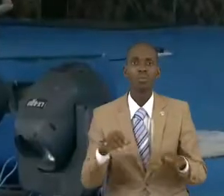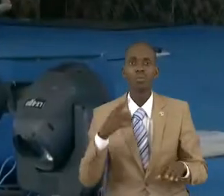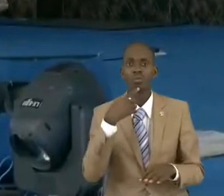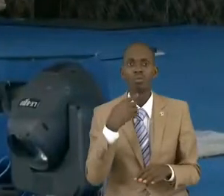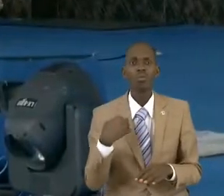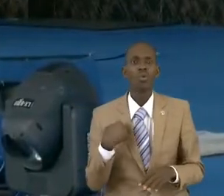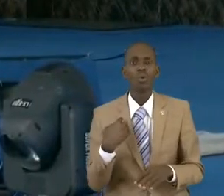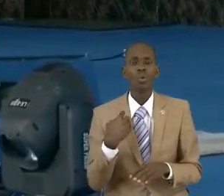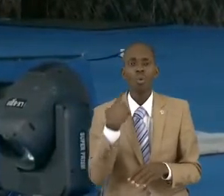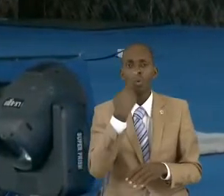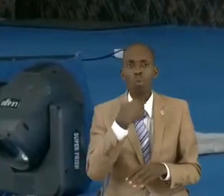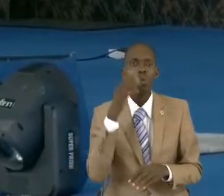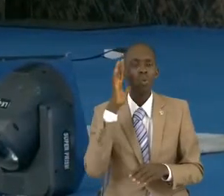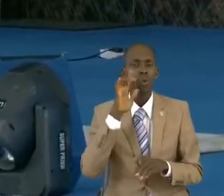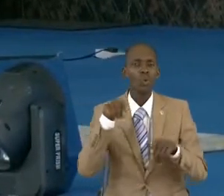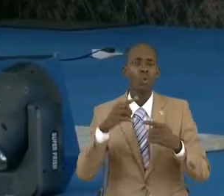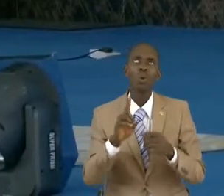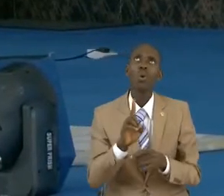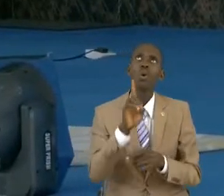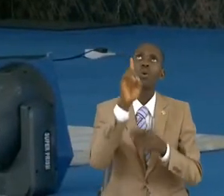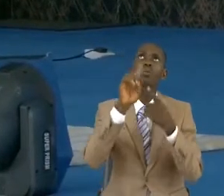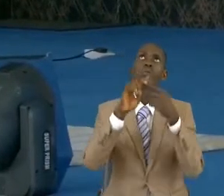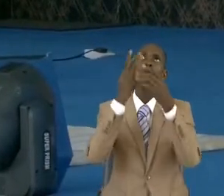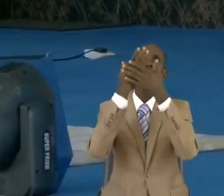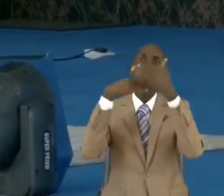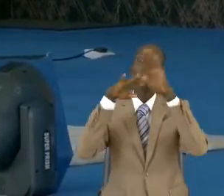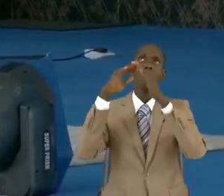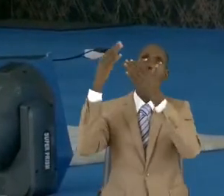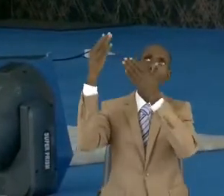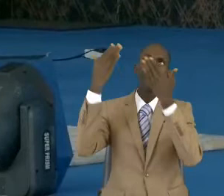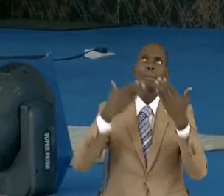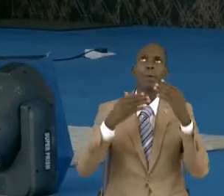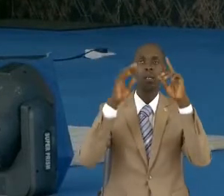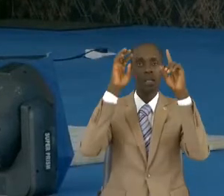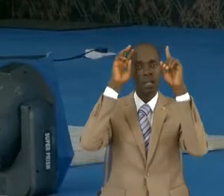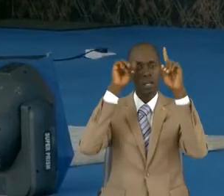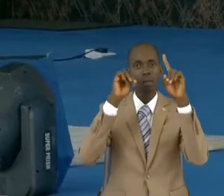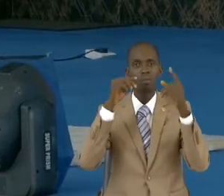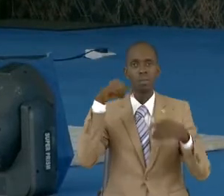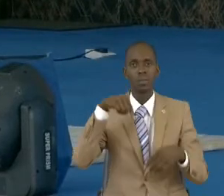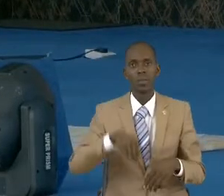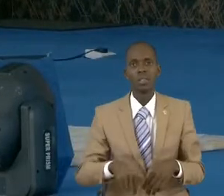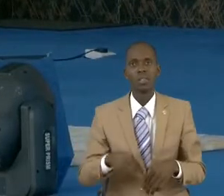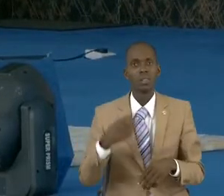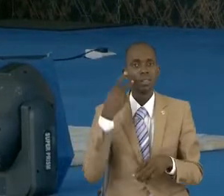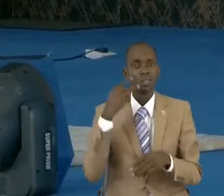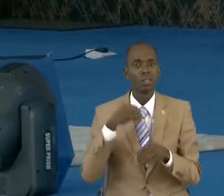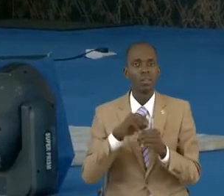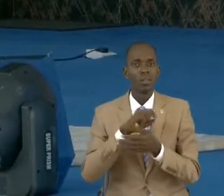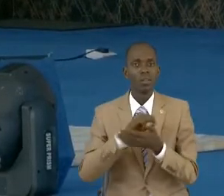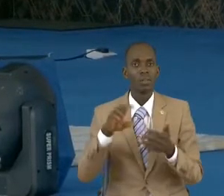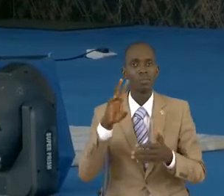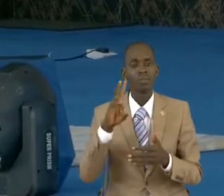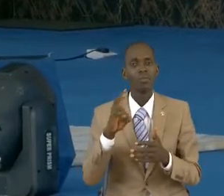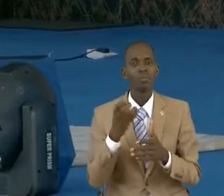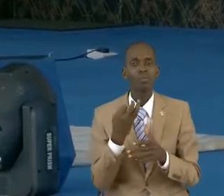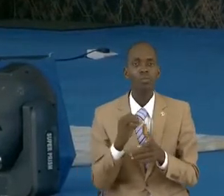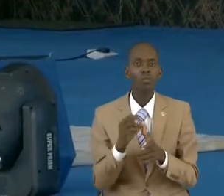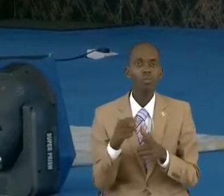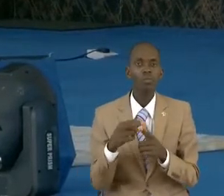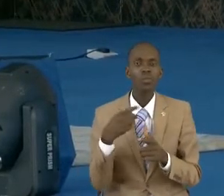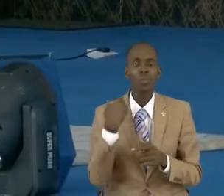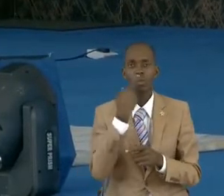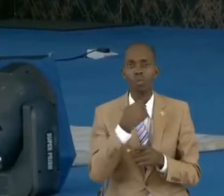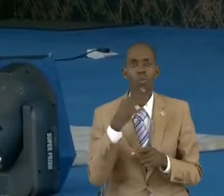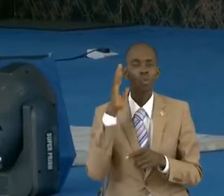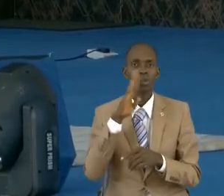to heaven and bring him down. Look at verse 7. Or who shall descend into the